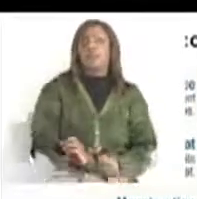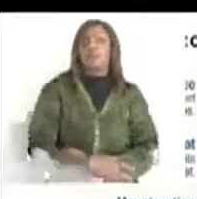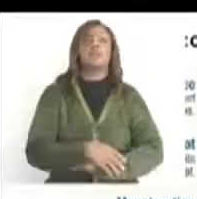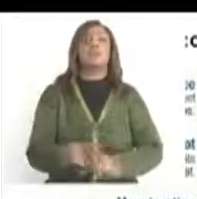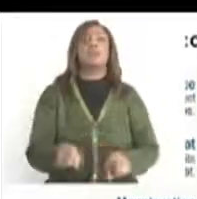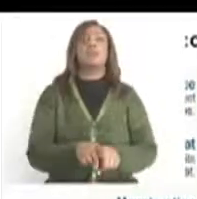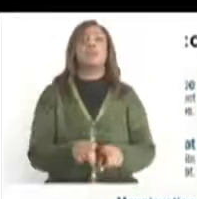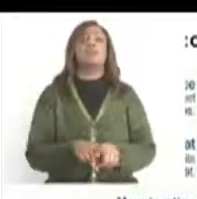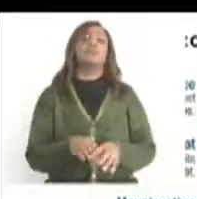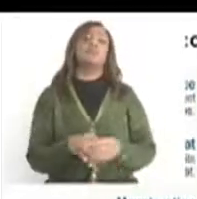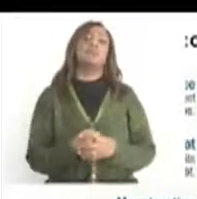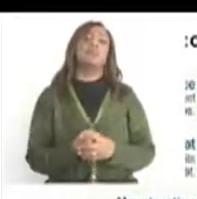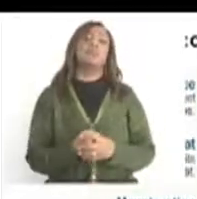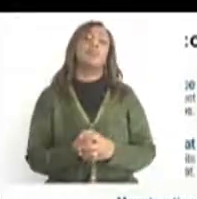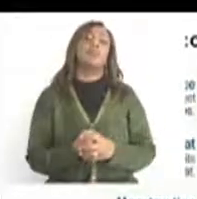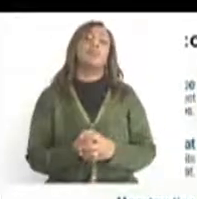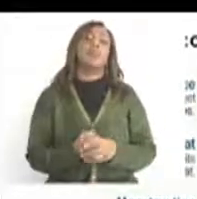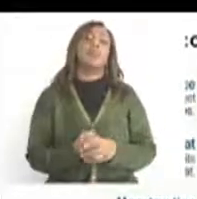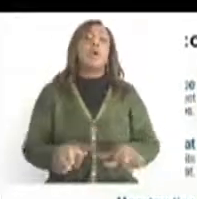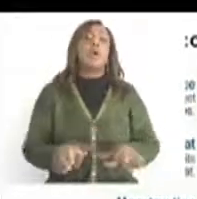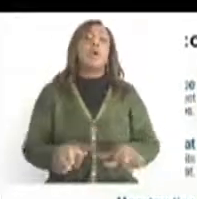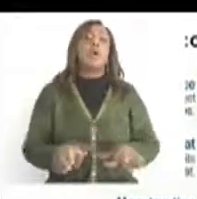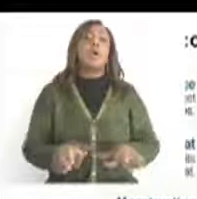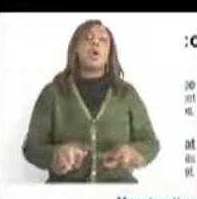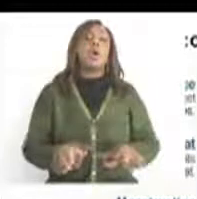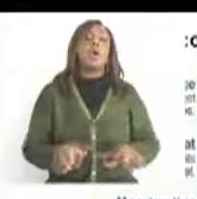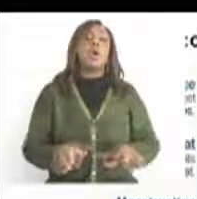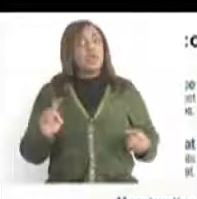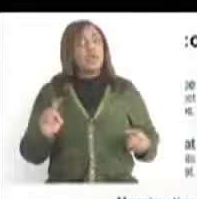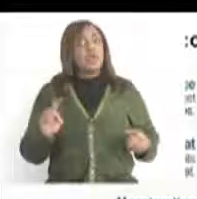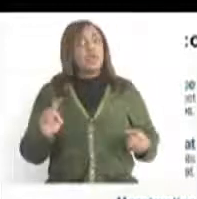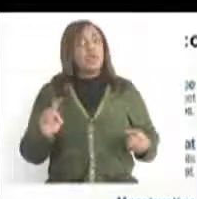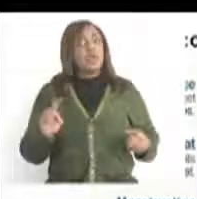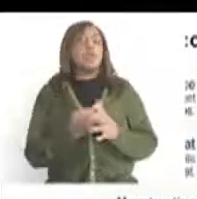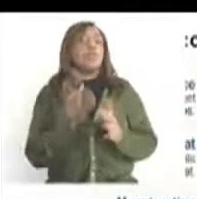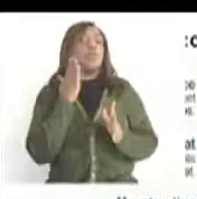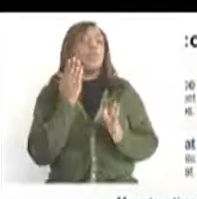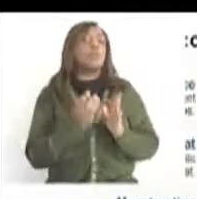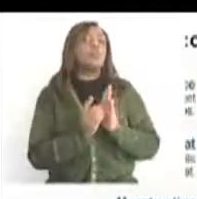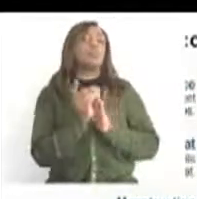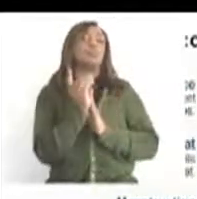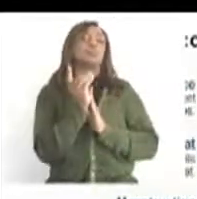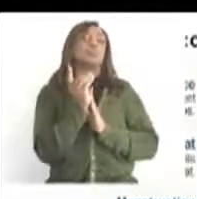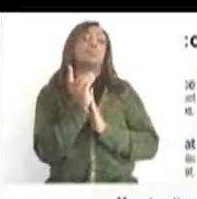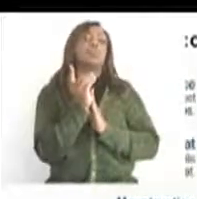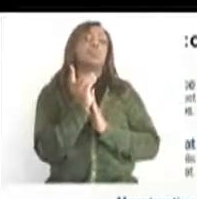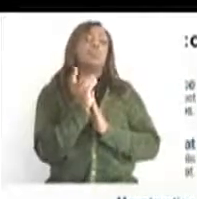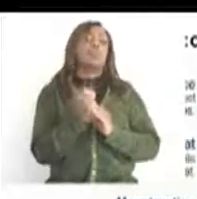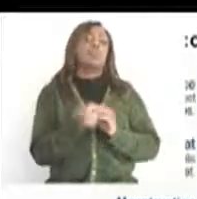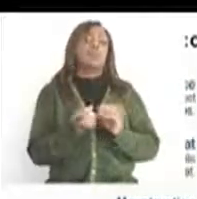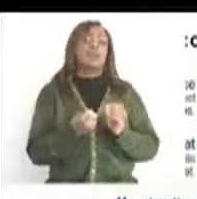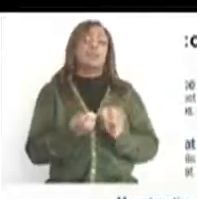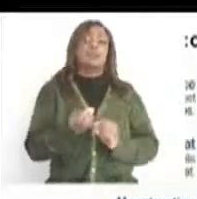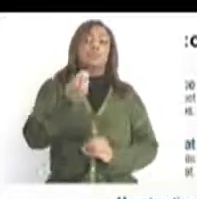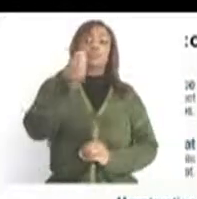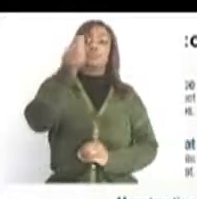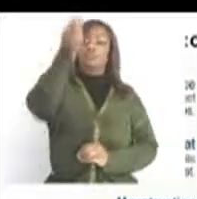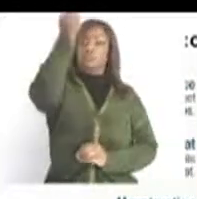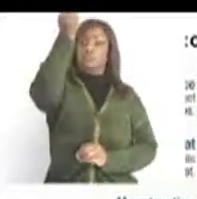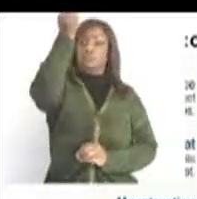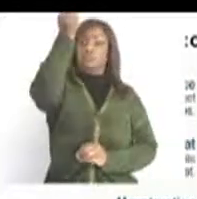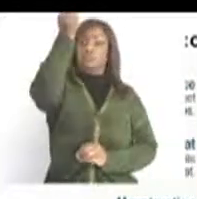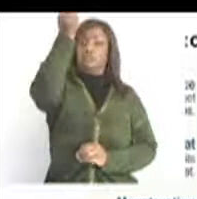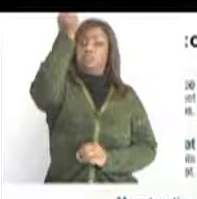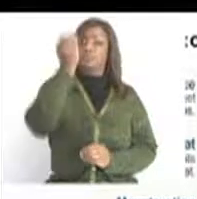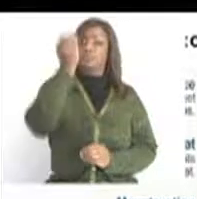let's look at puberty or at boys. What happened to boys during puberty? Height, they also get taller,